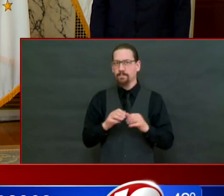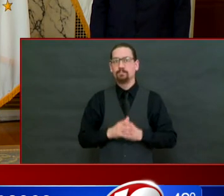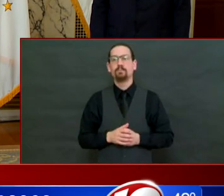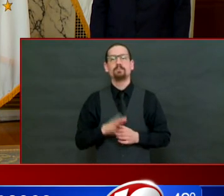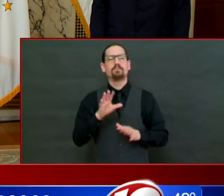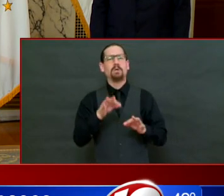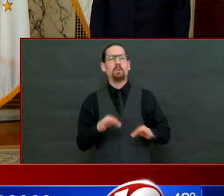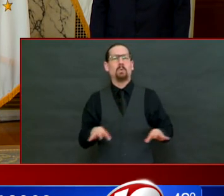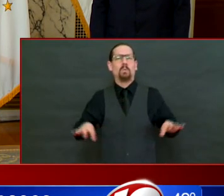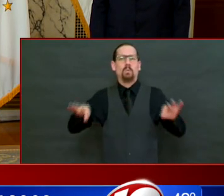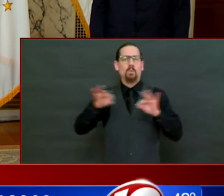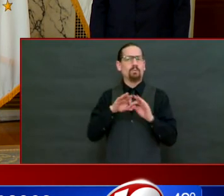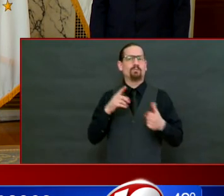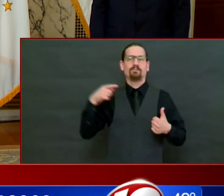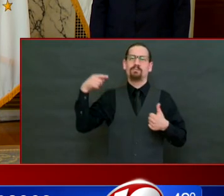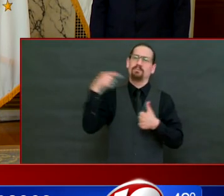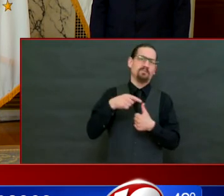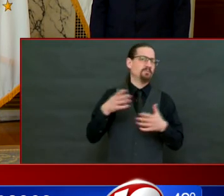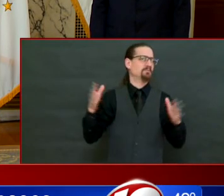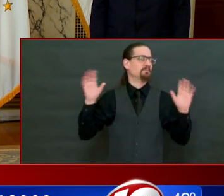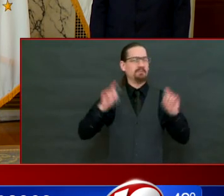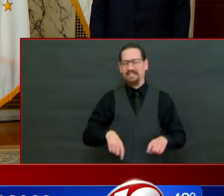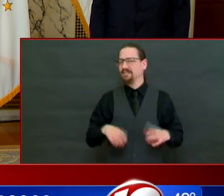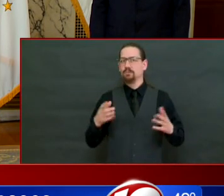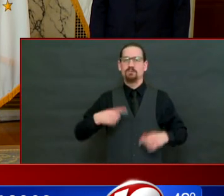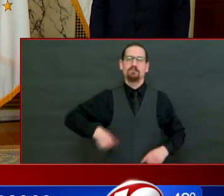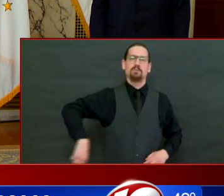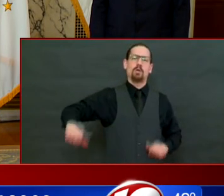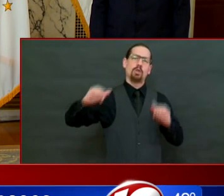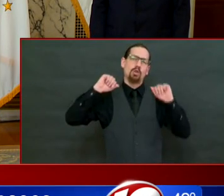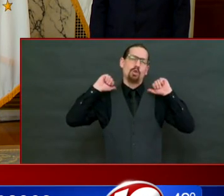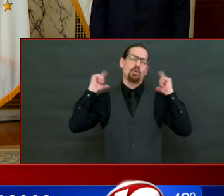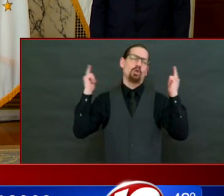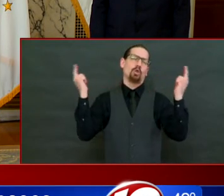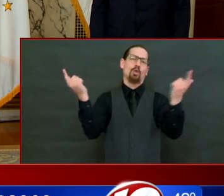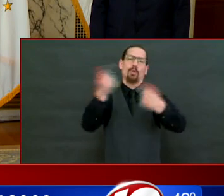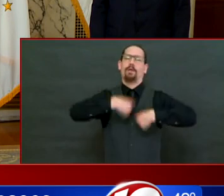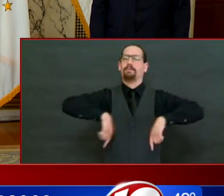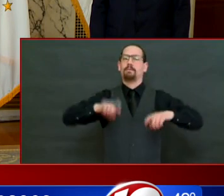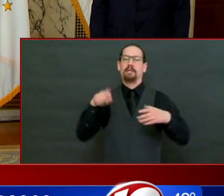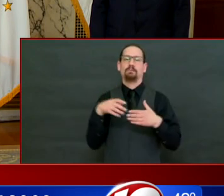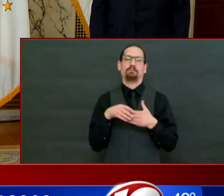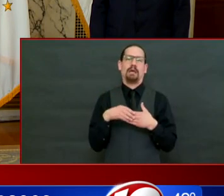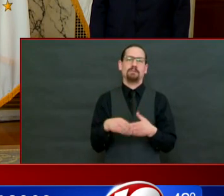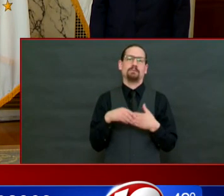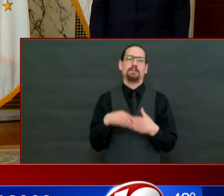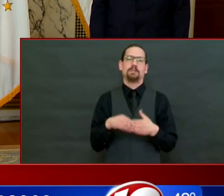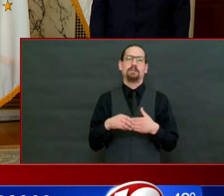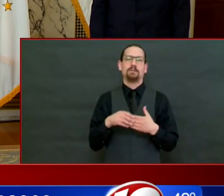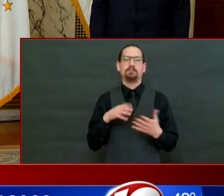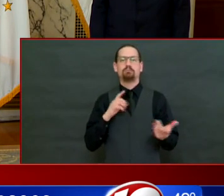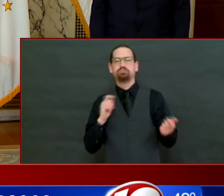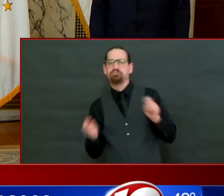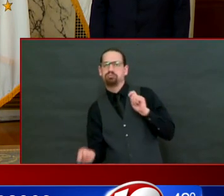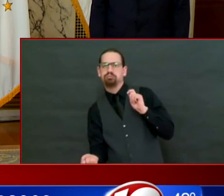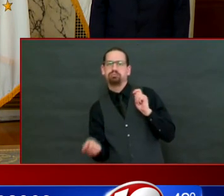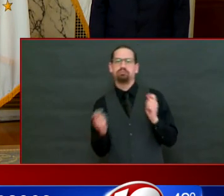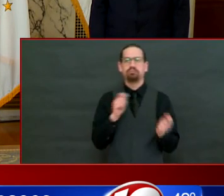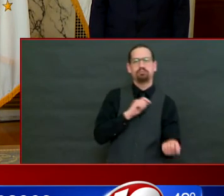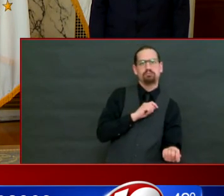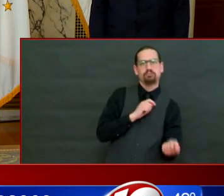will be my goal, obviously, to not make a lot of changes. The hope is that we'll set something out and